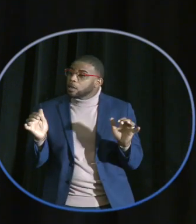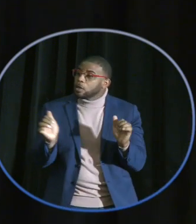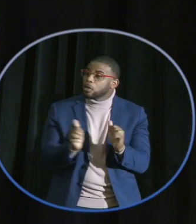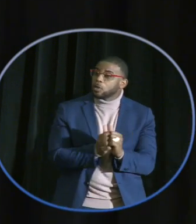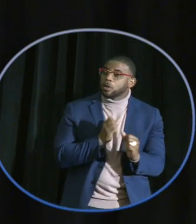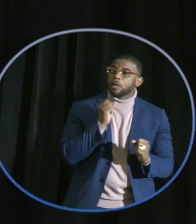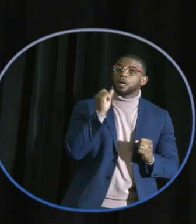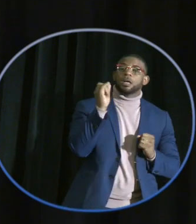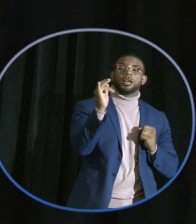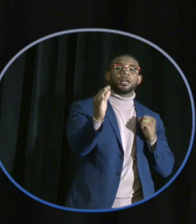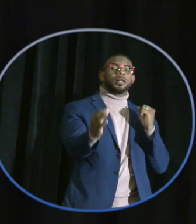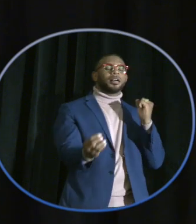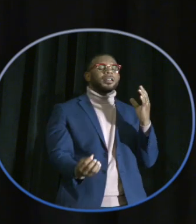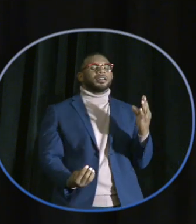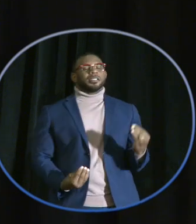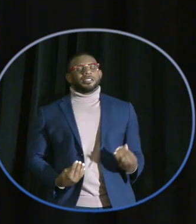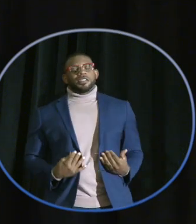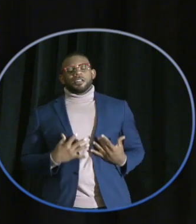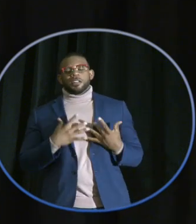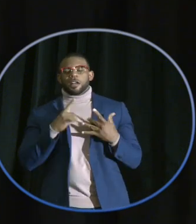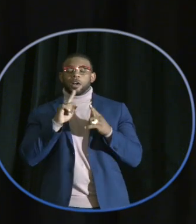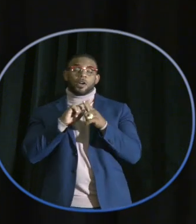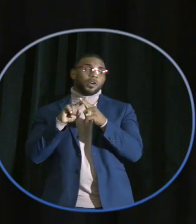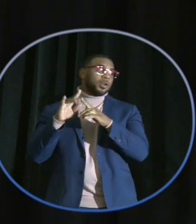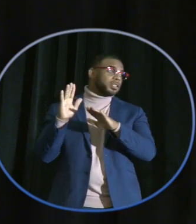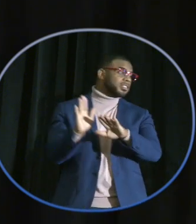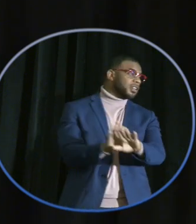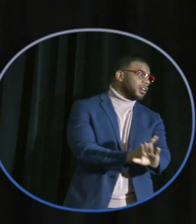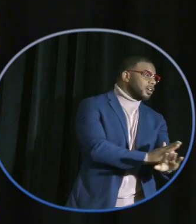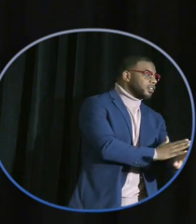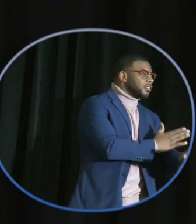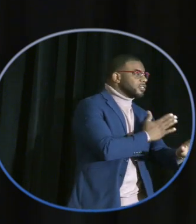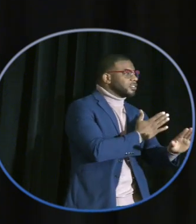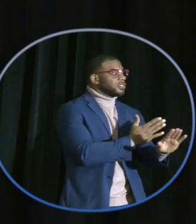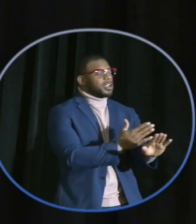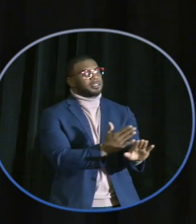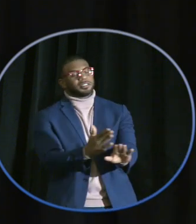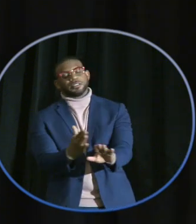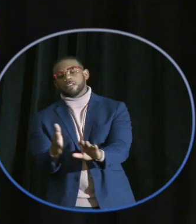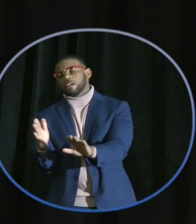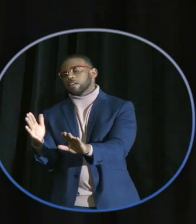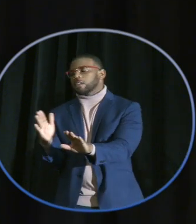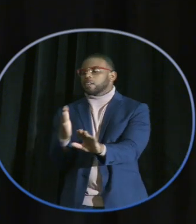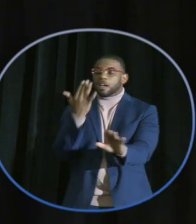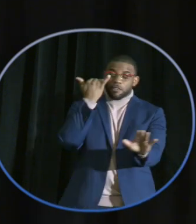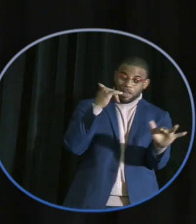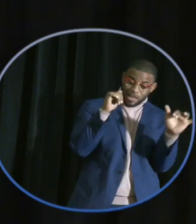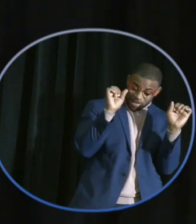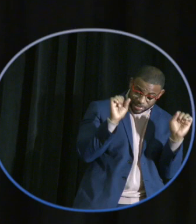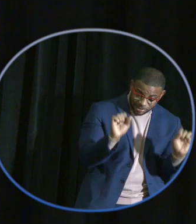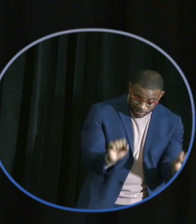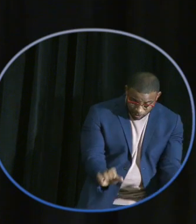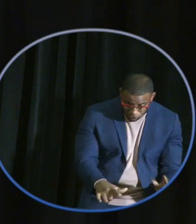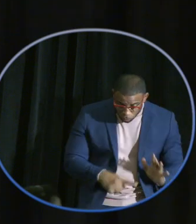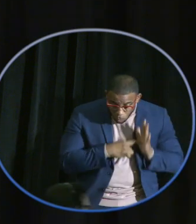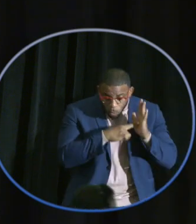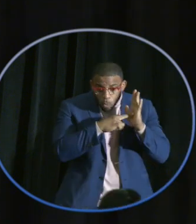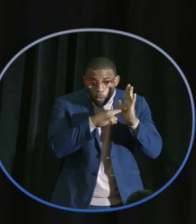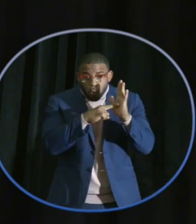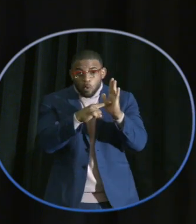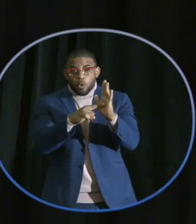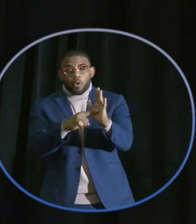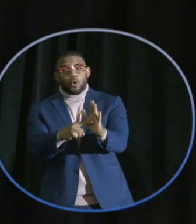with a word or song, if I can show